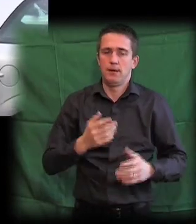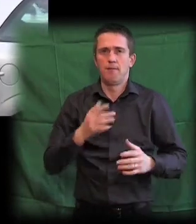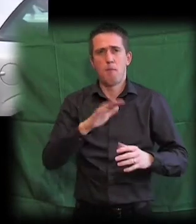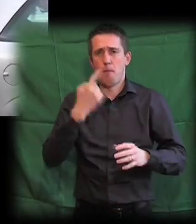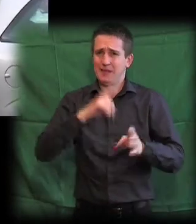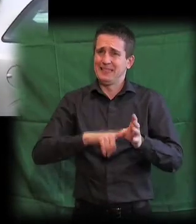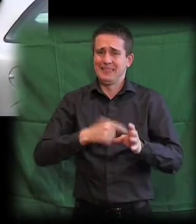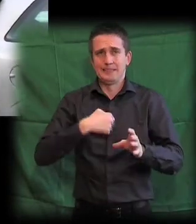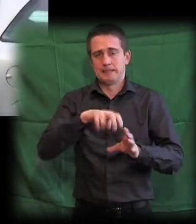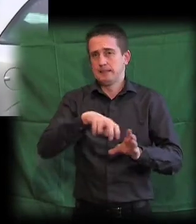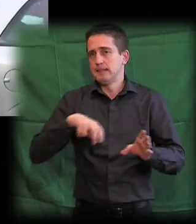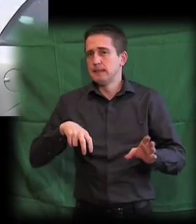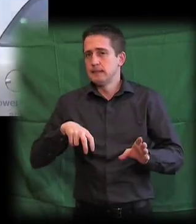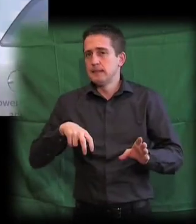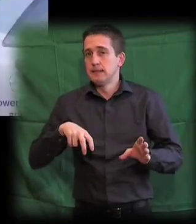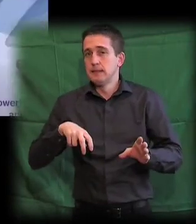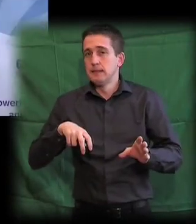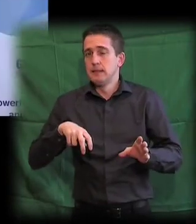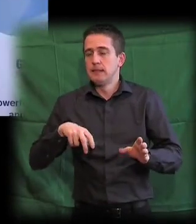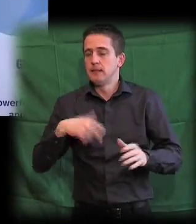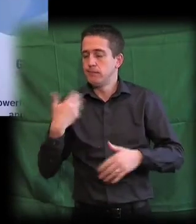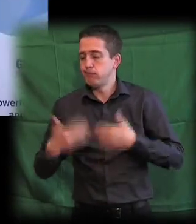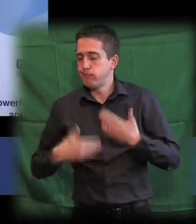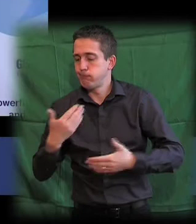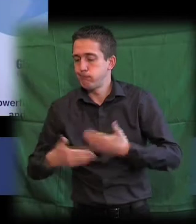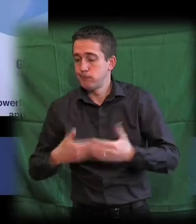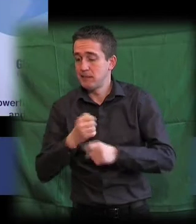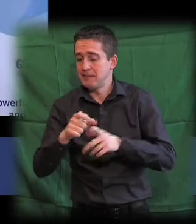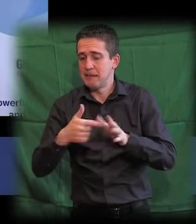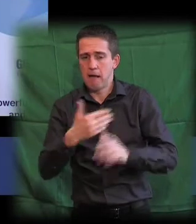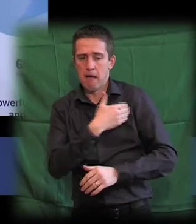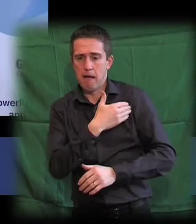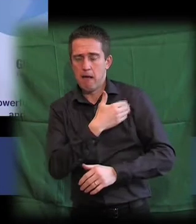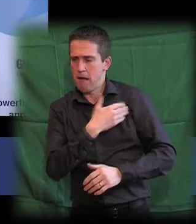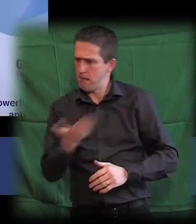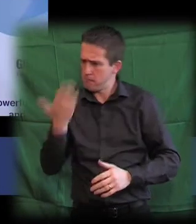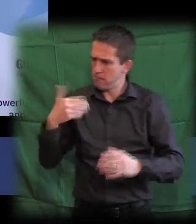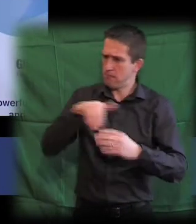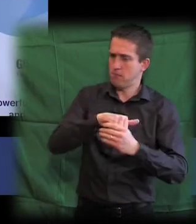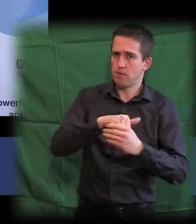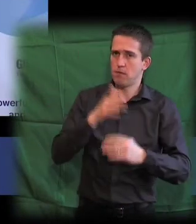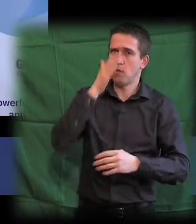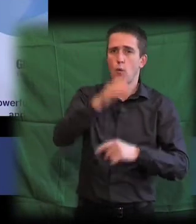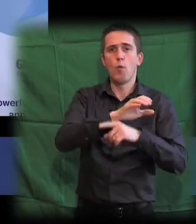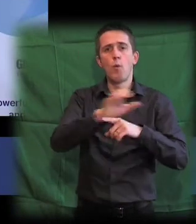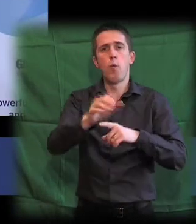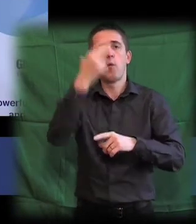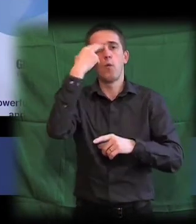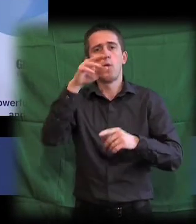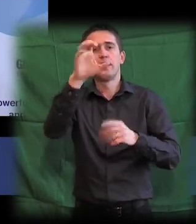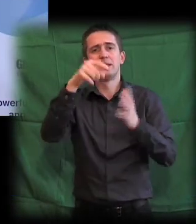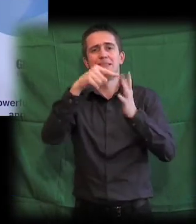about a year, and the GDA sort of phoned me up to do a course in Citizens Academy and STEPS